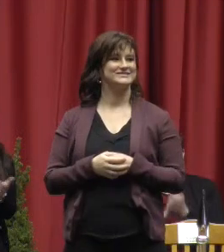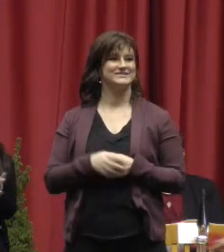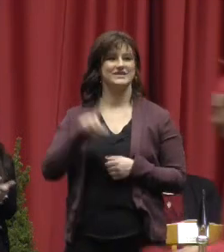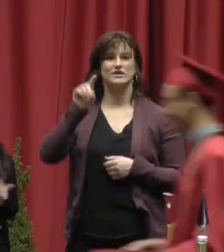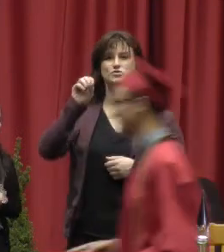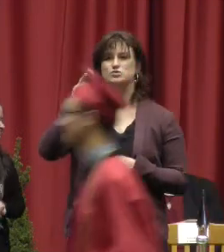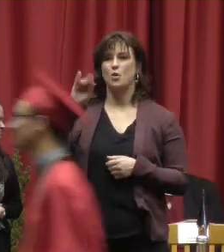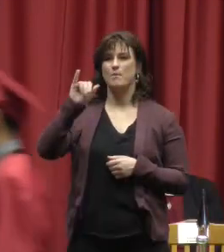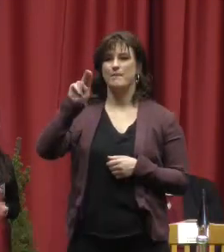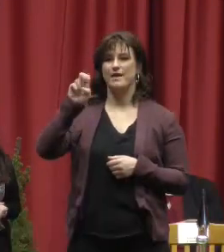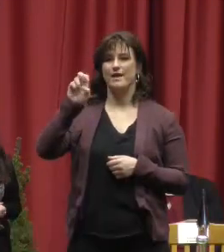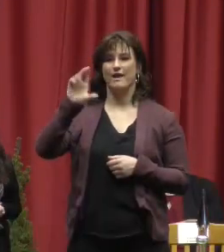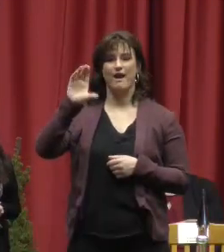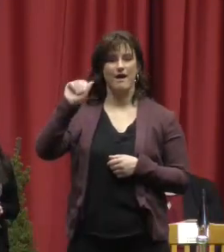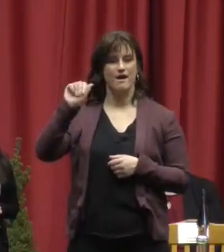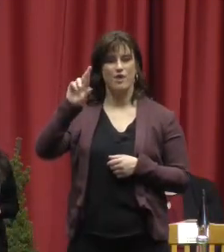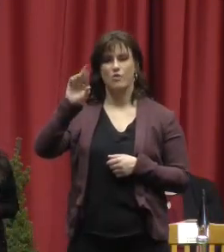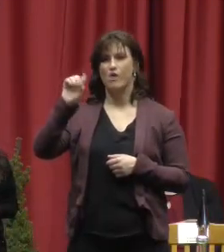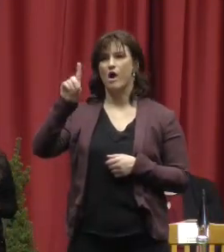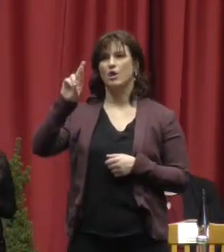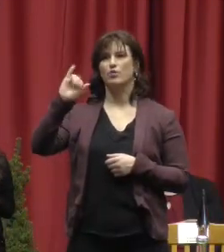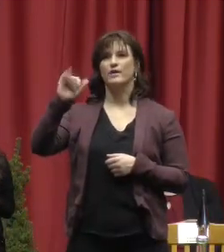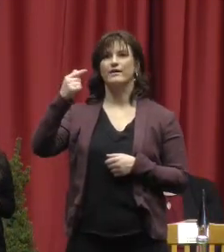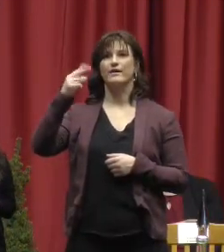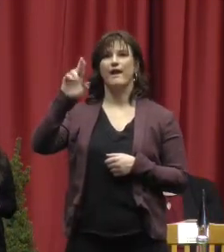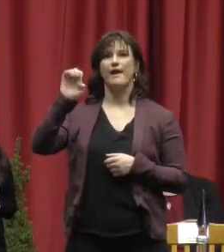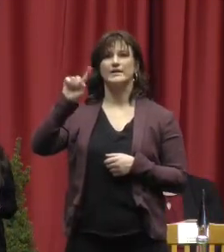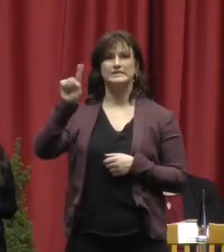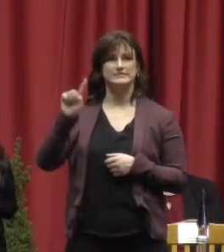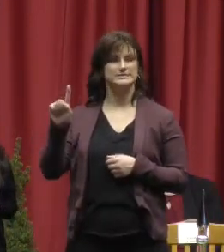Domenico Rodriguez,